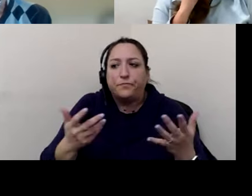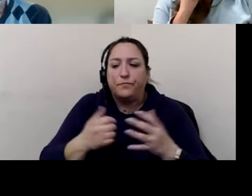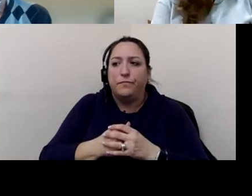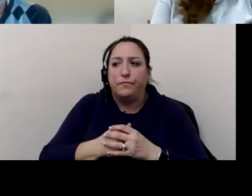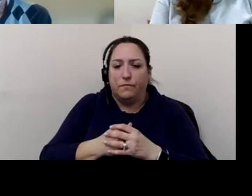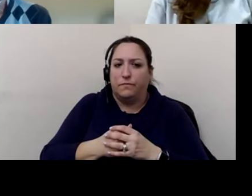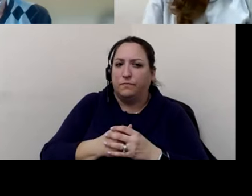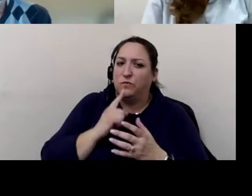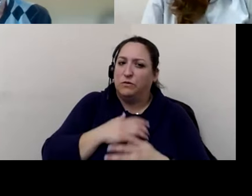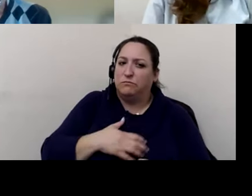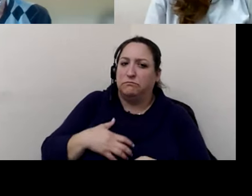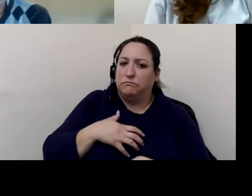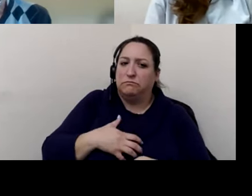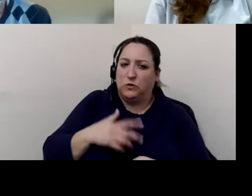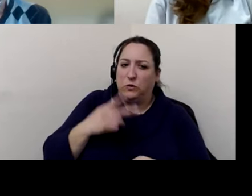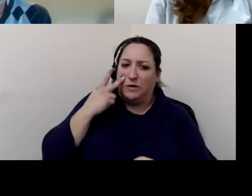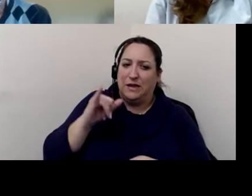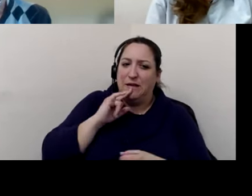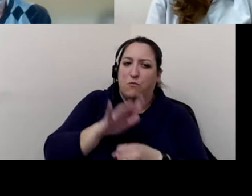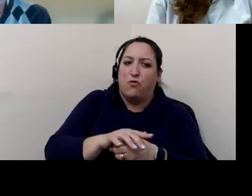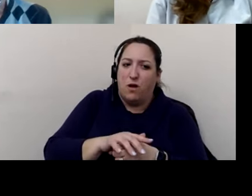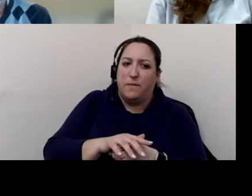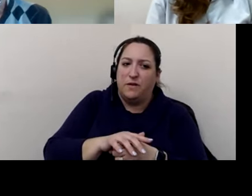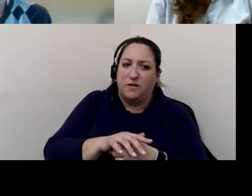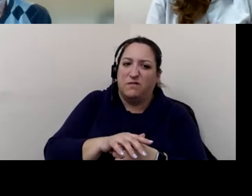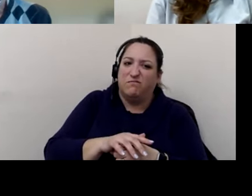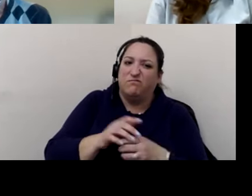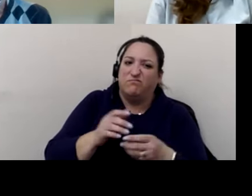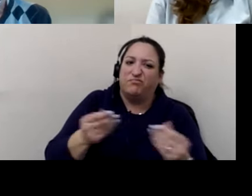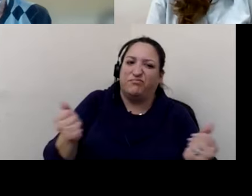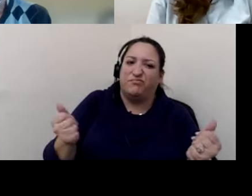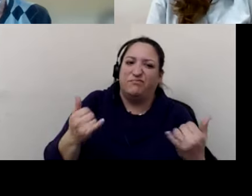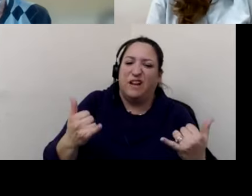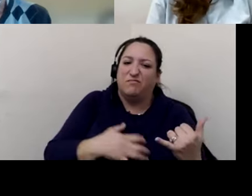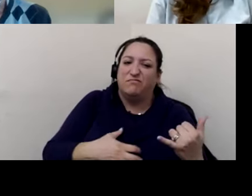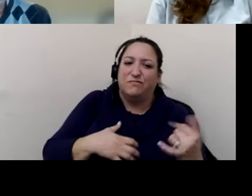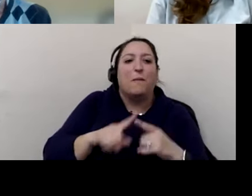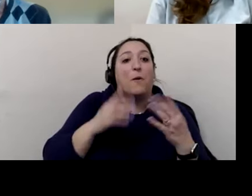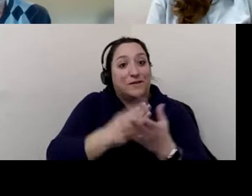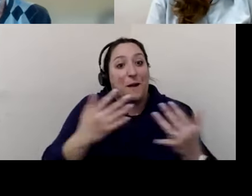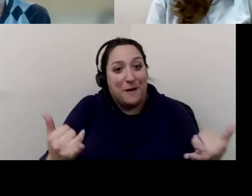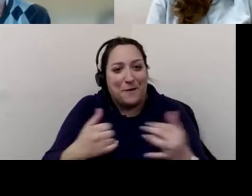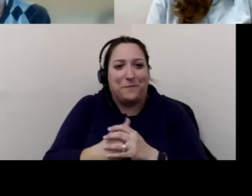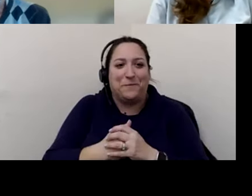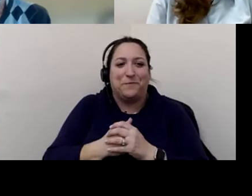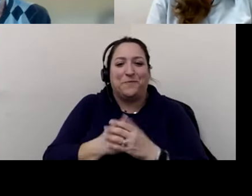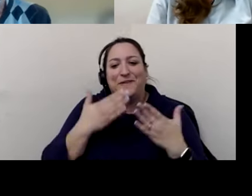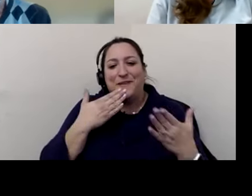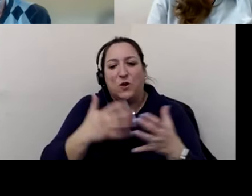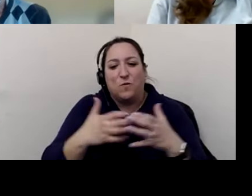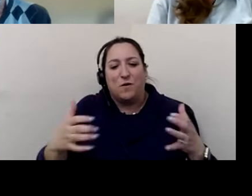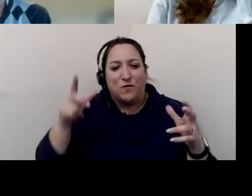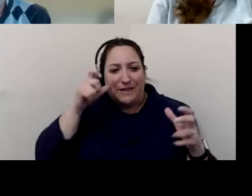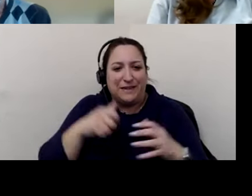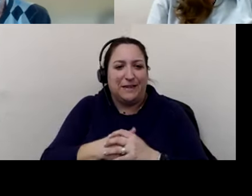it is very disturbing to see that promise come undone these days. So I will stop right now and thank you very much for